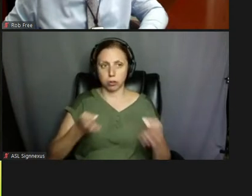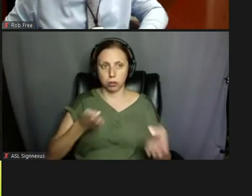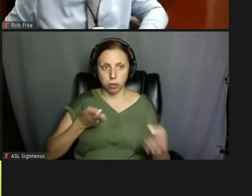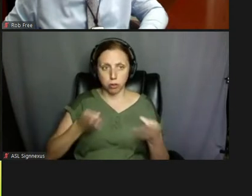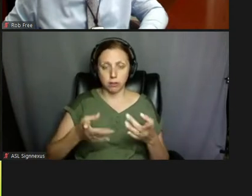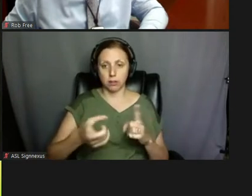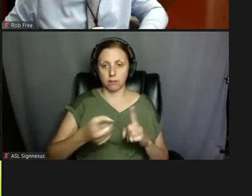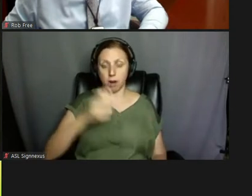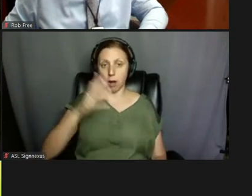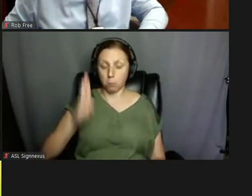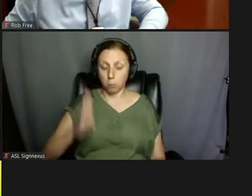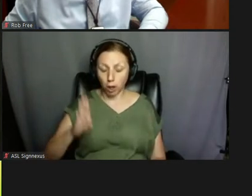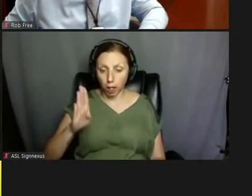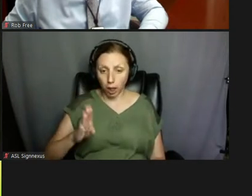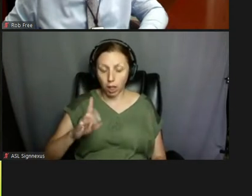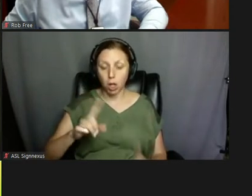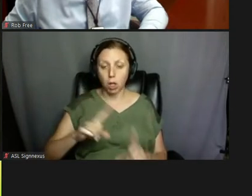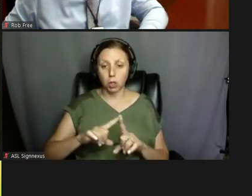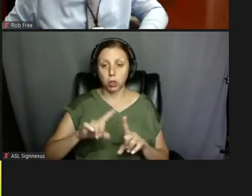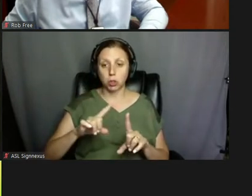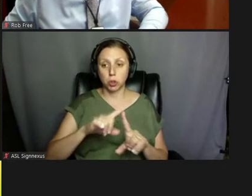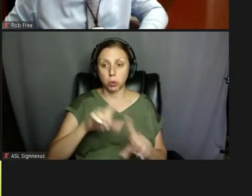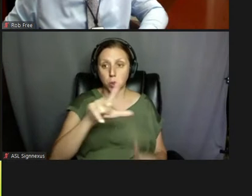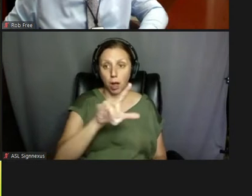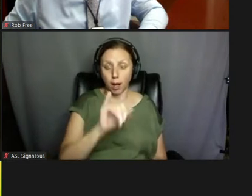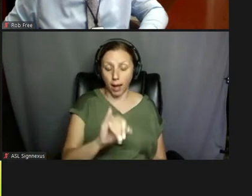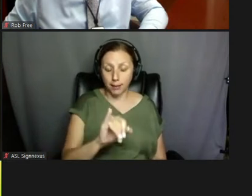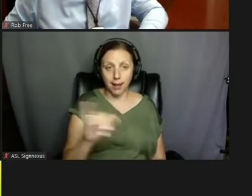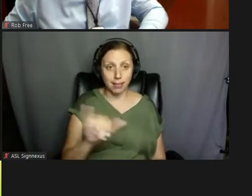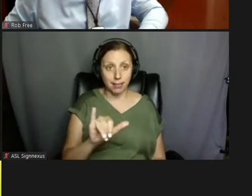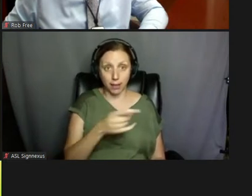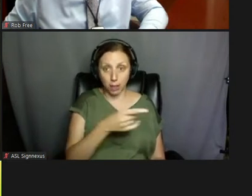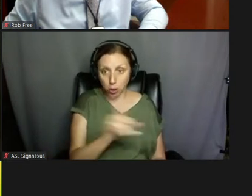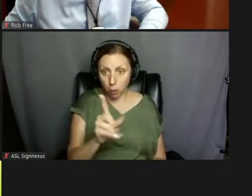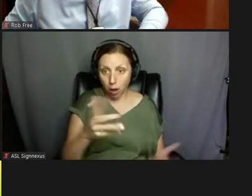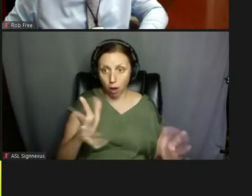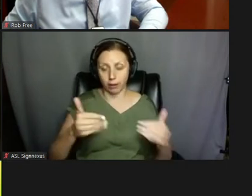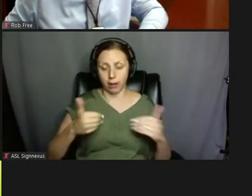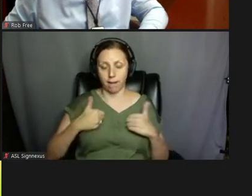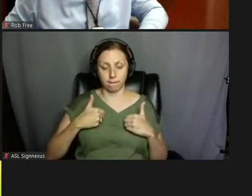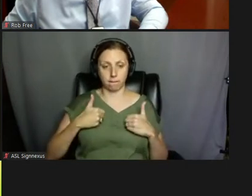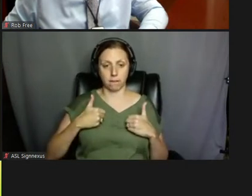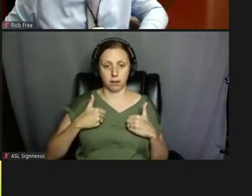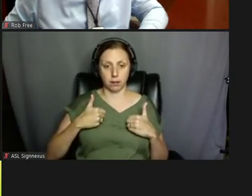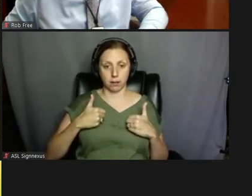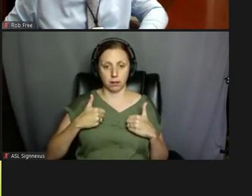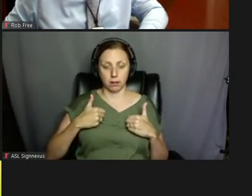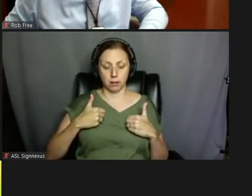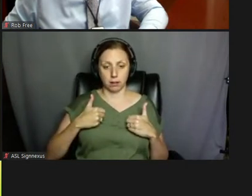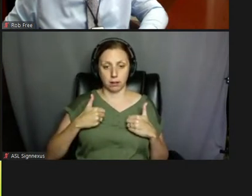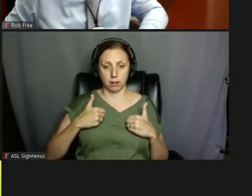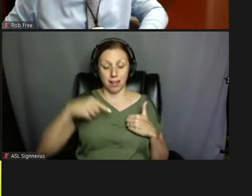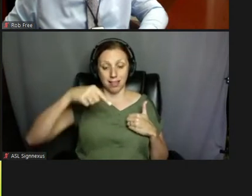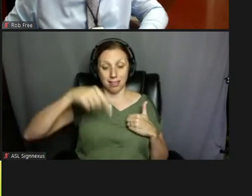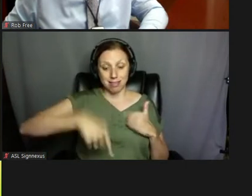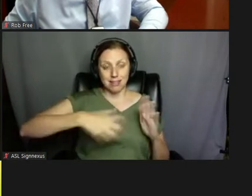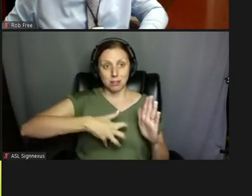from Brooklyn to Long Island, like you guys have. under this draft